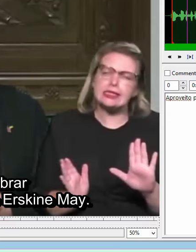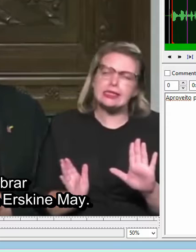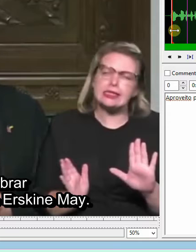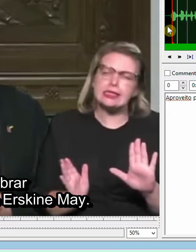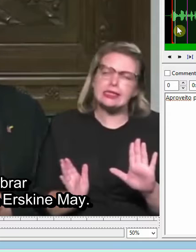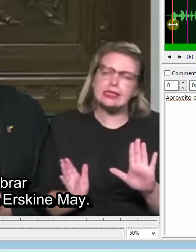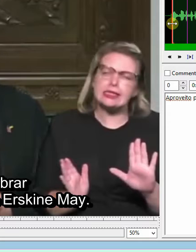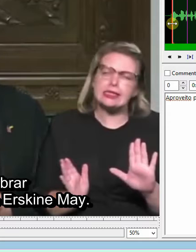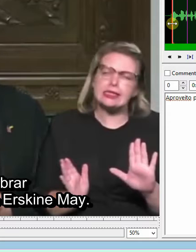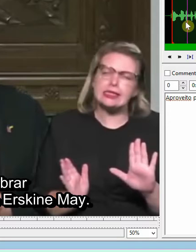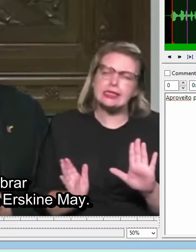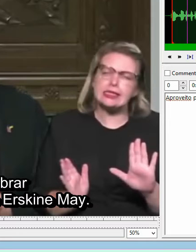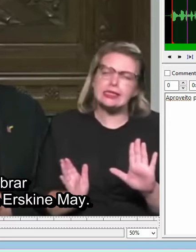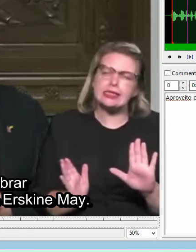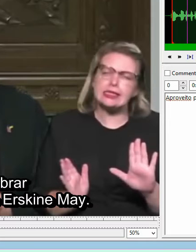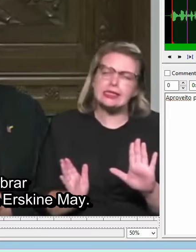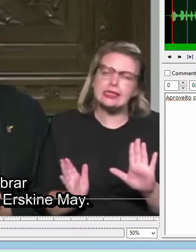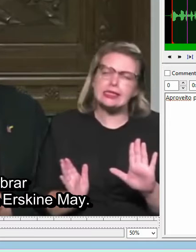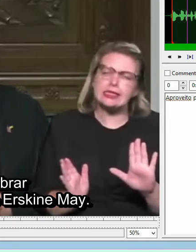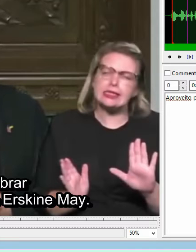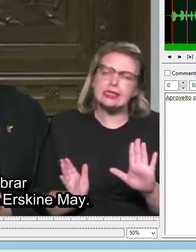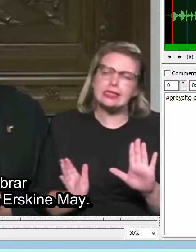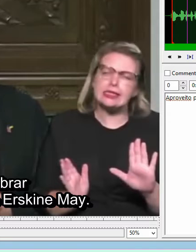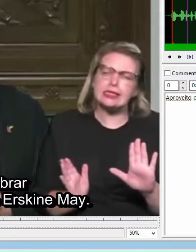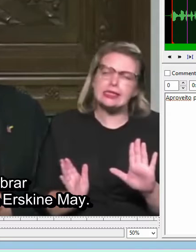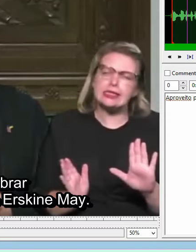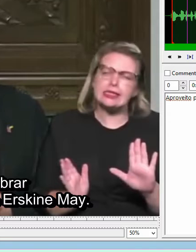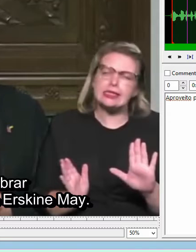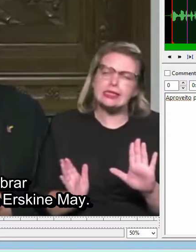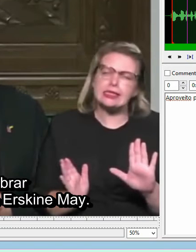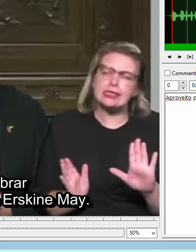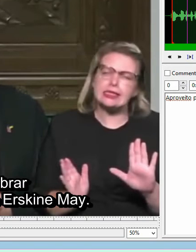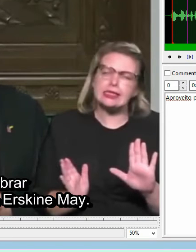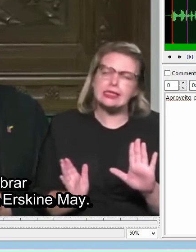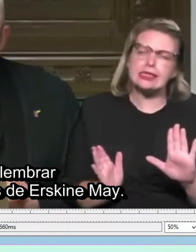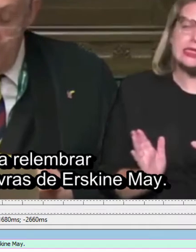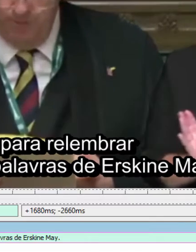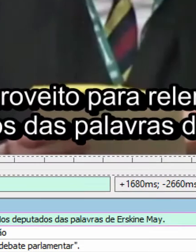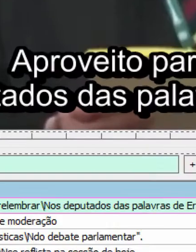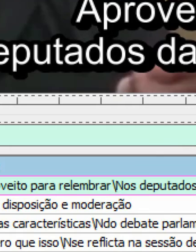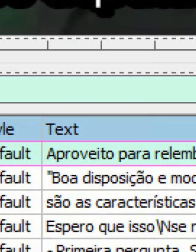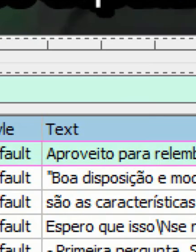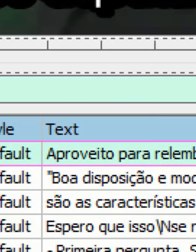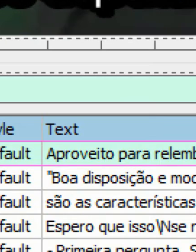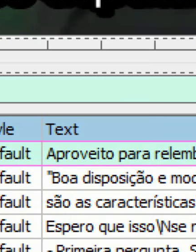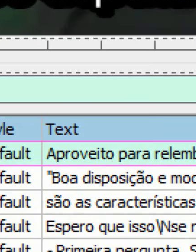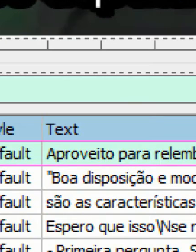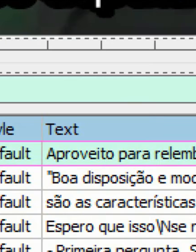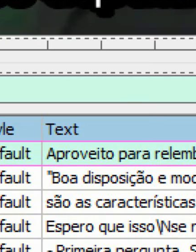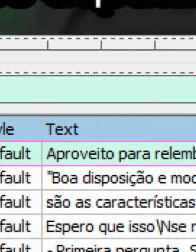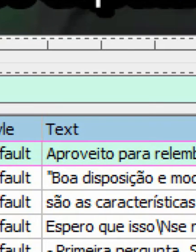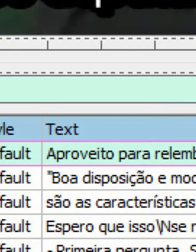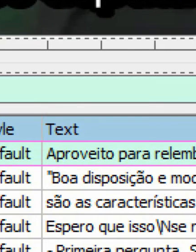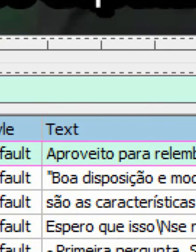first two lines and you can see here where it stops and where it finishes. You can also see that I always have a distance between the